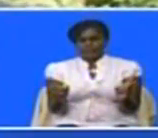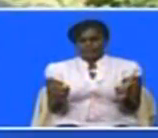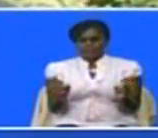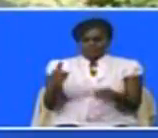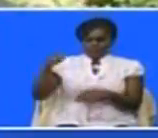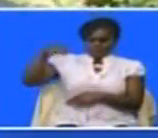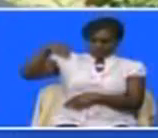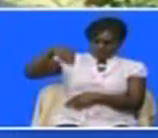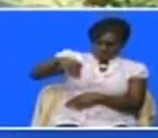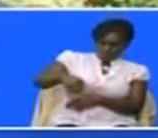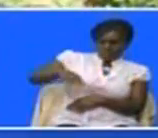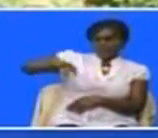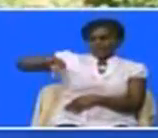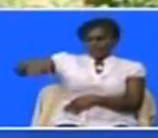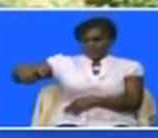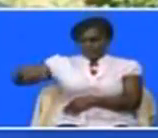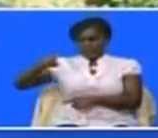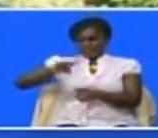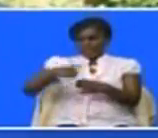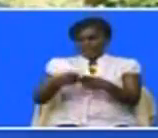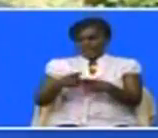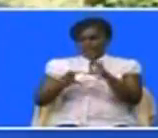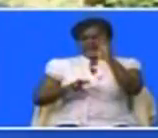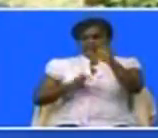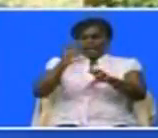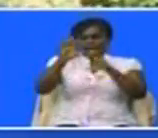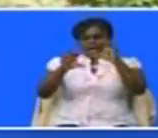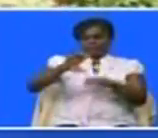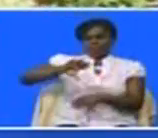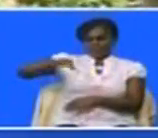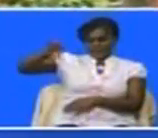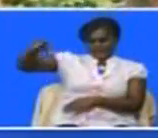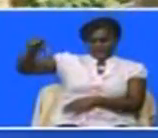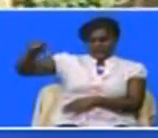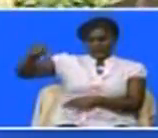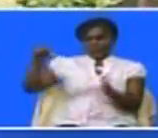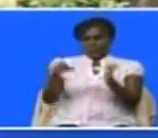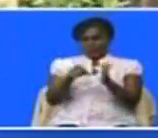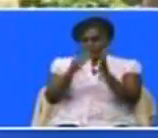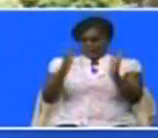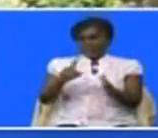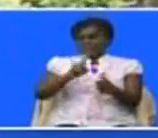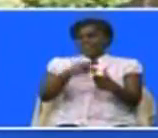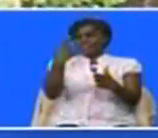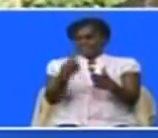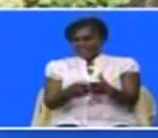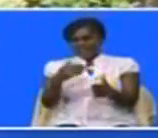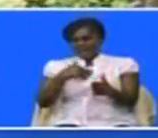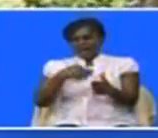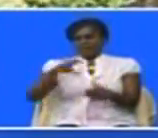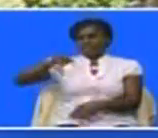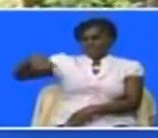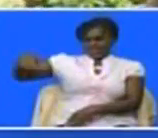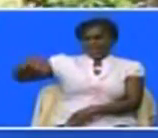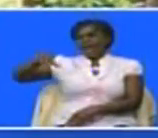downhill. And then immediately you climb Chebarbar, which is another disaster. Immediately there is another hill